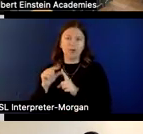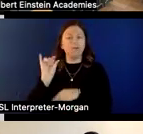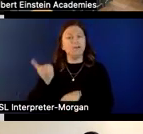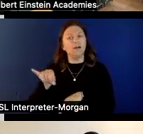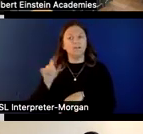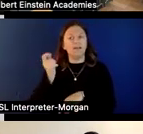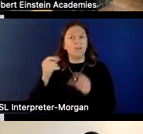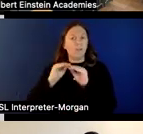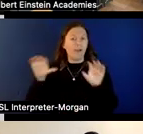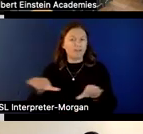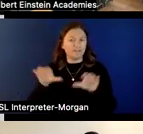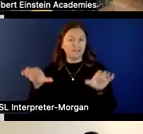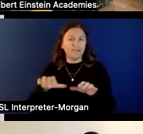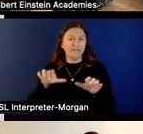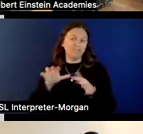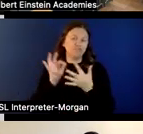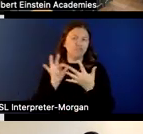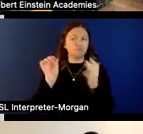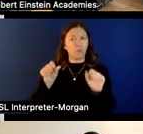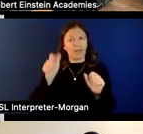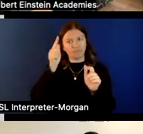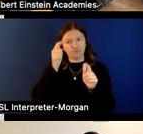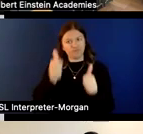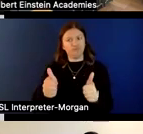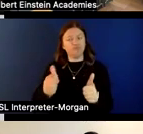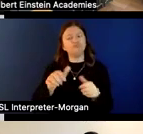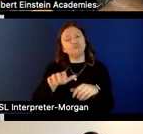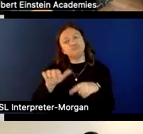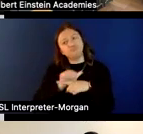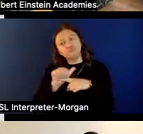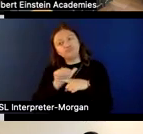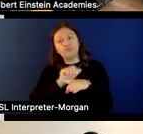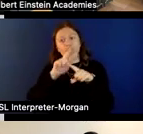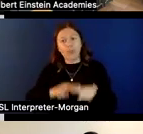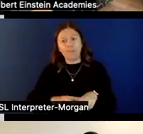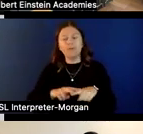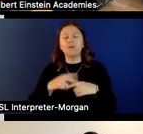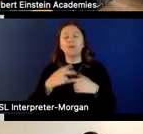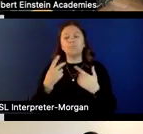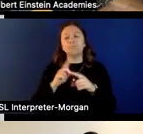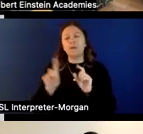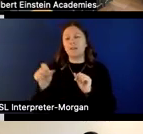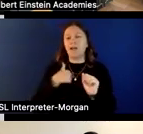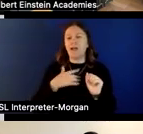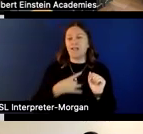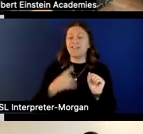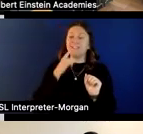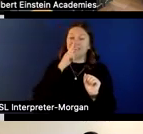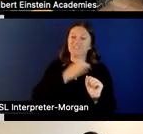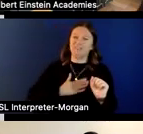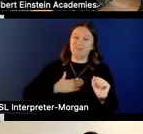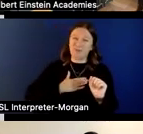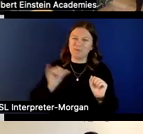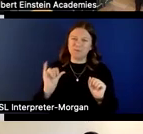activity that you do on your own, that you practice your vocabulary words with. But yeah, I like the kids enjoy that too.